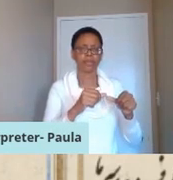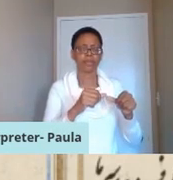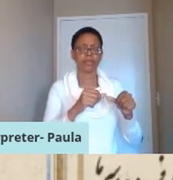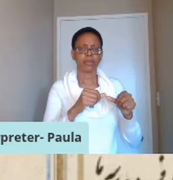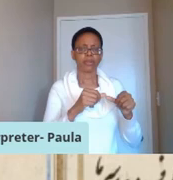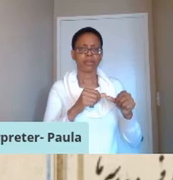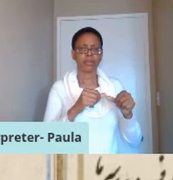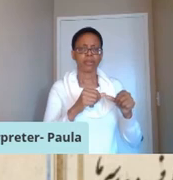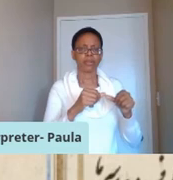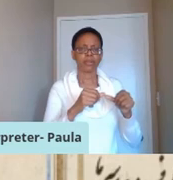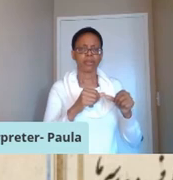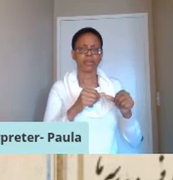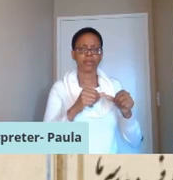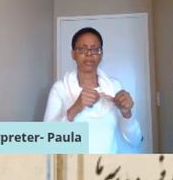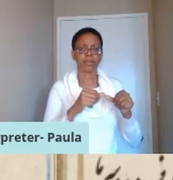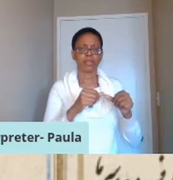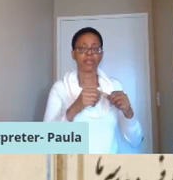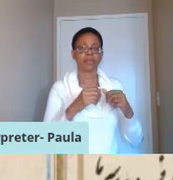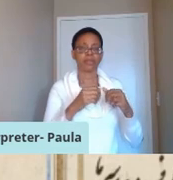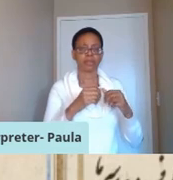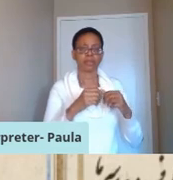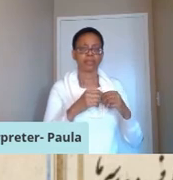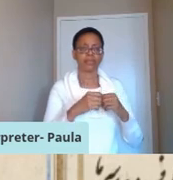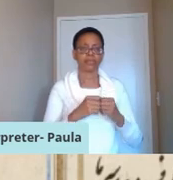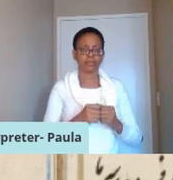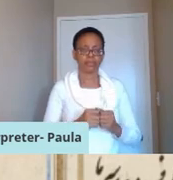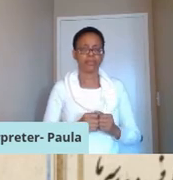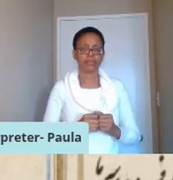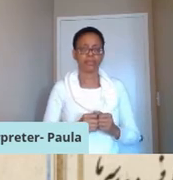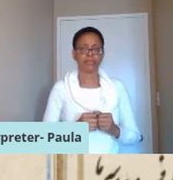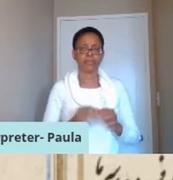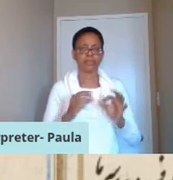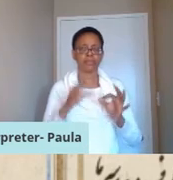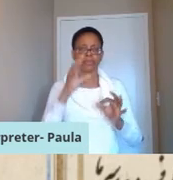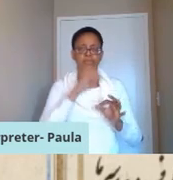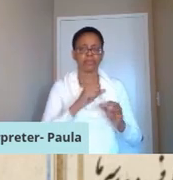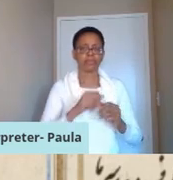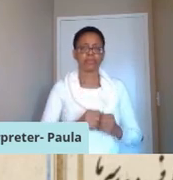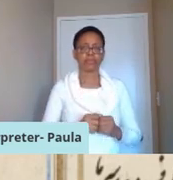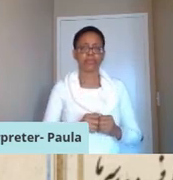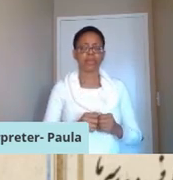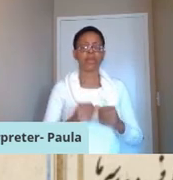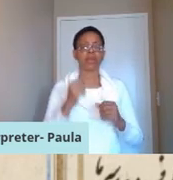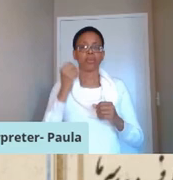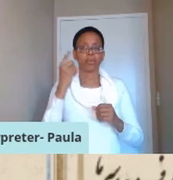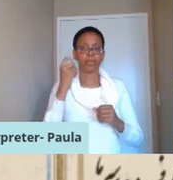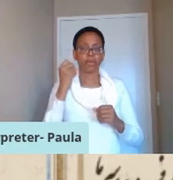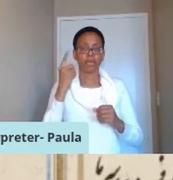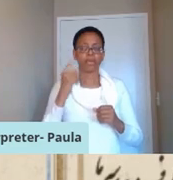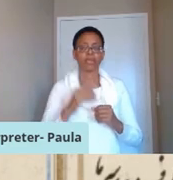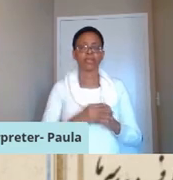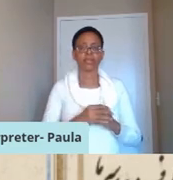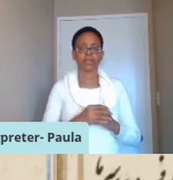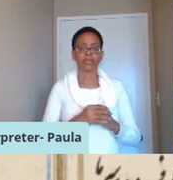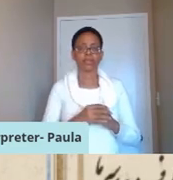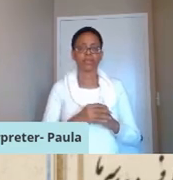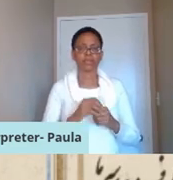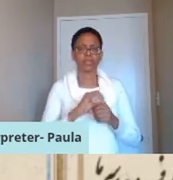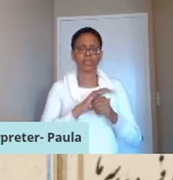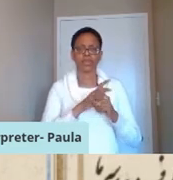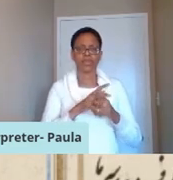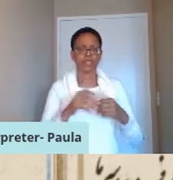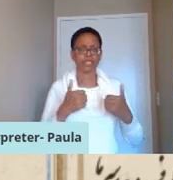680 and who was the founder and first caliph of the Umayyad Caliphate. However, due to the